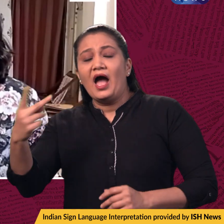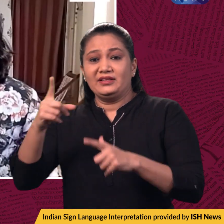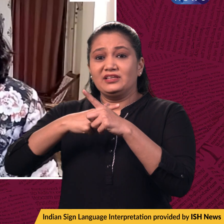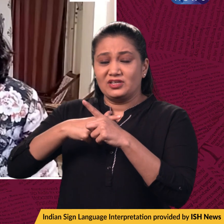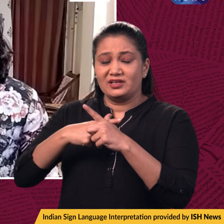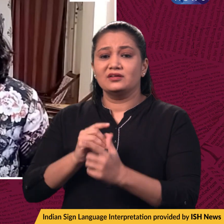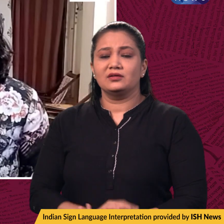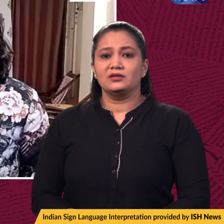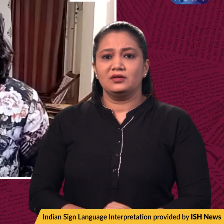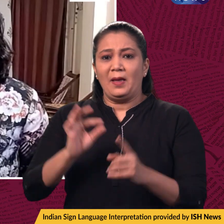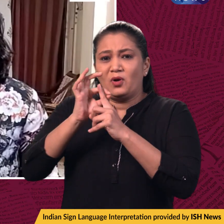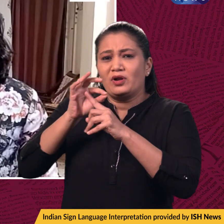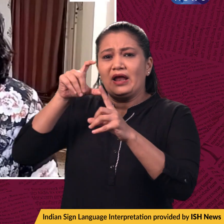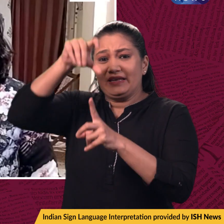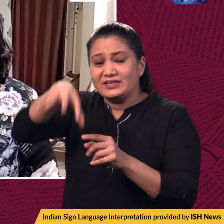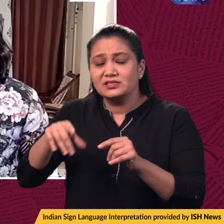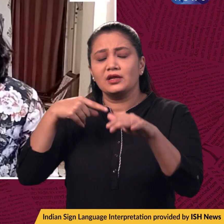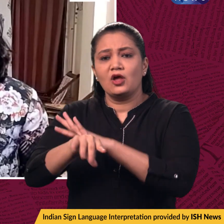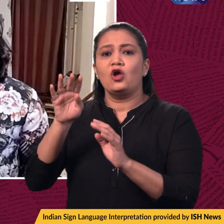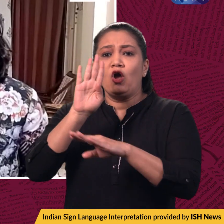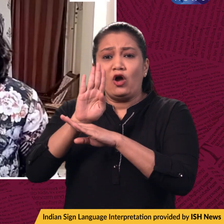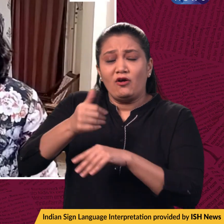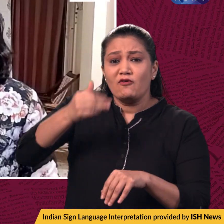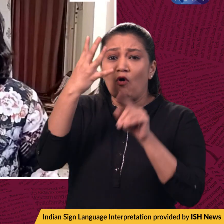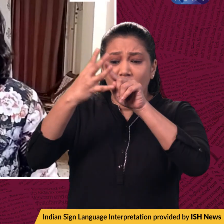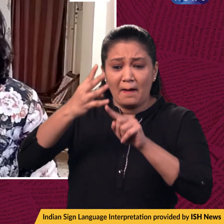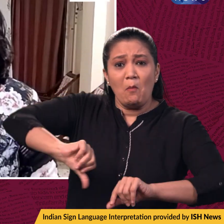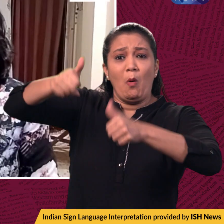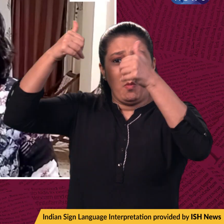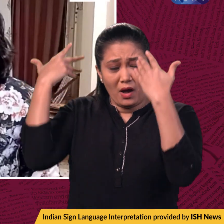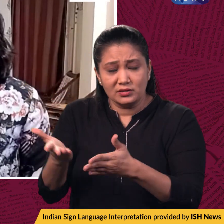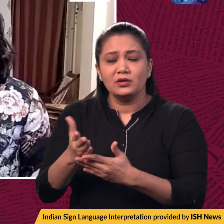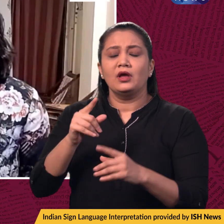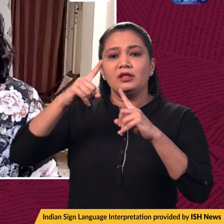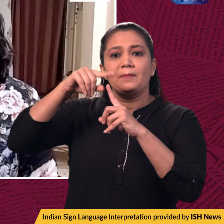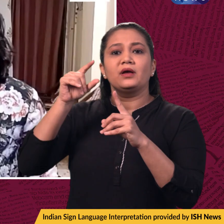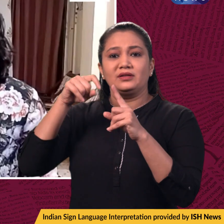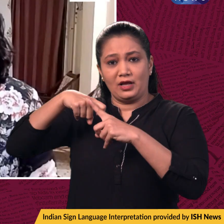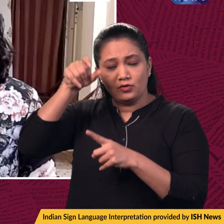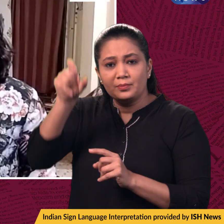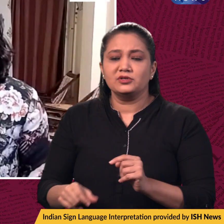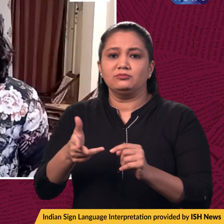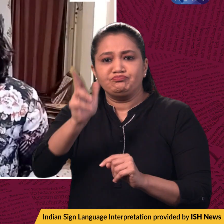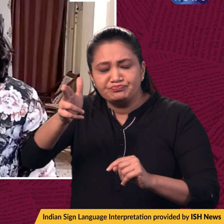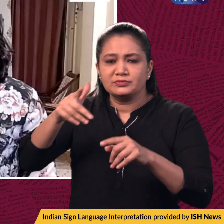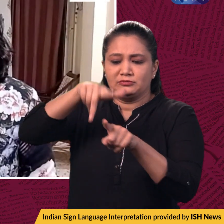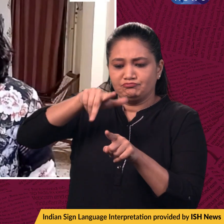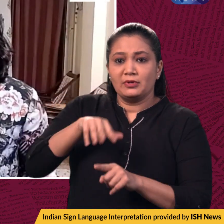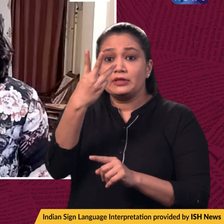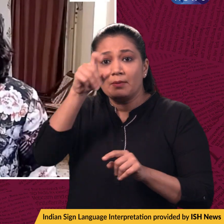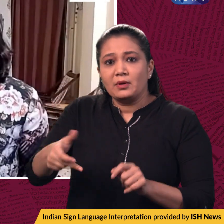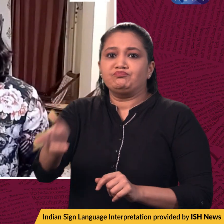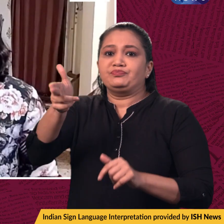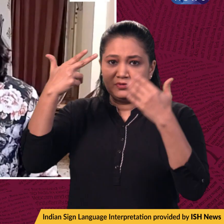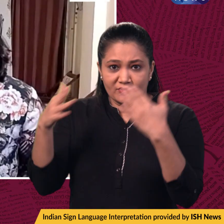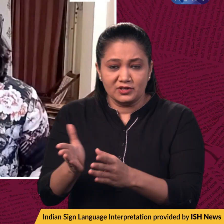Jalda municipality of Purulia district, four-time Congress councillor Tapan Kandu was shot at by 3